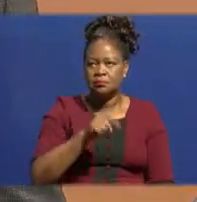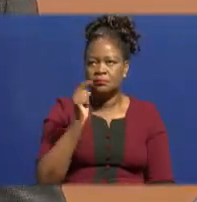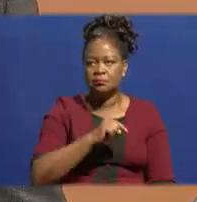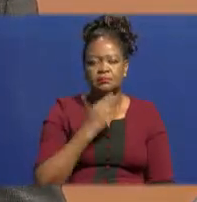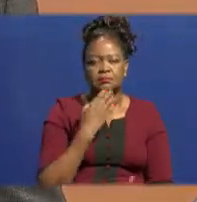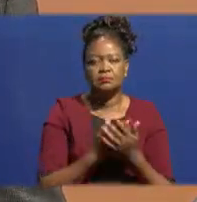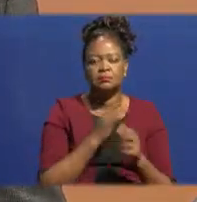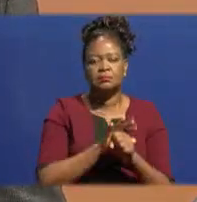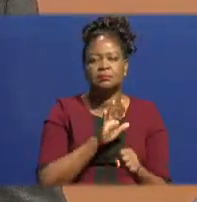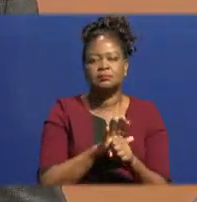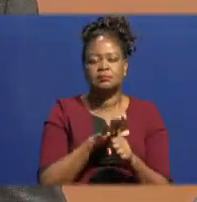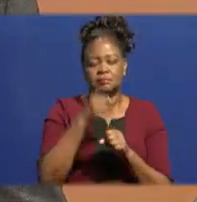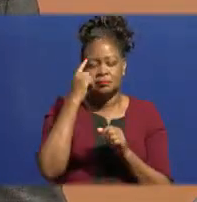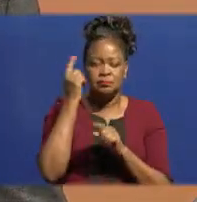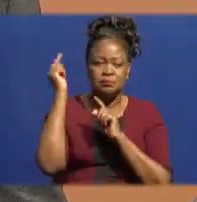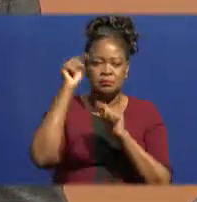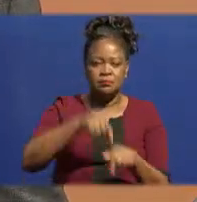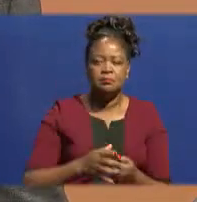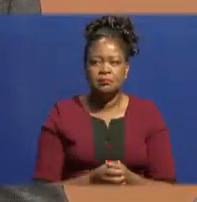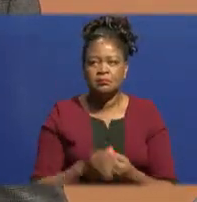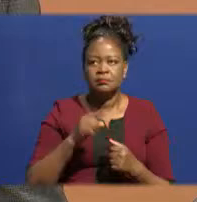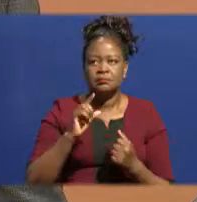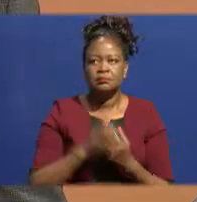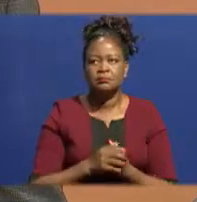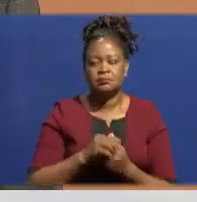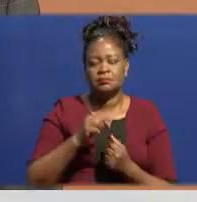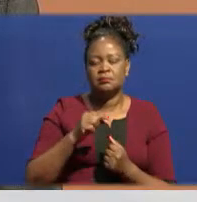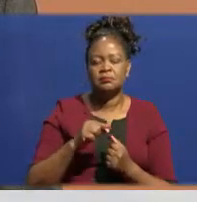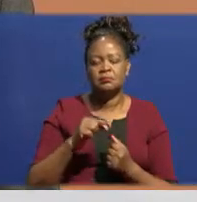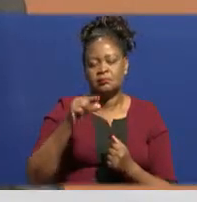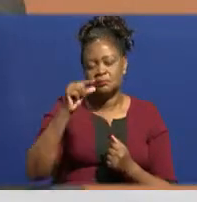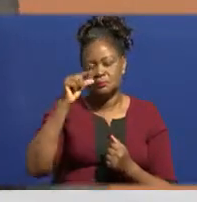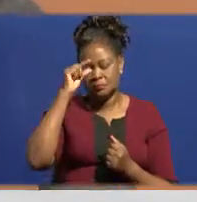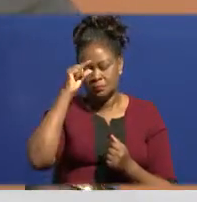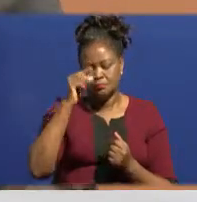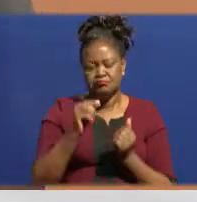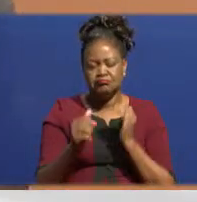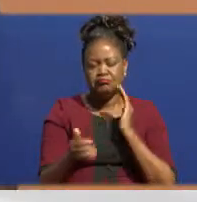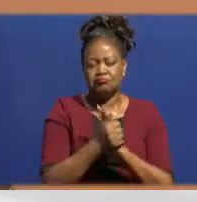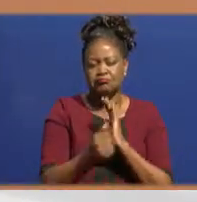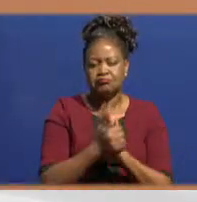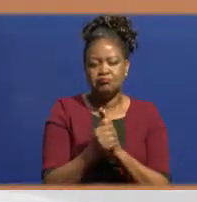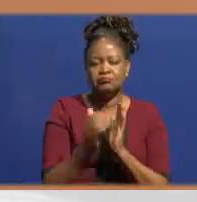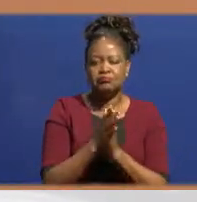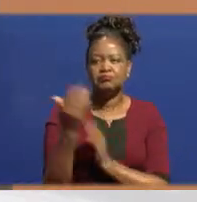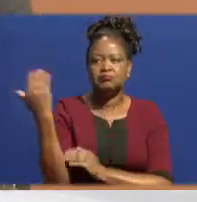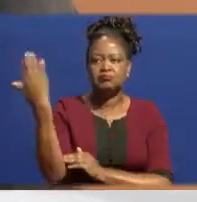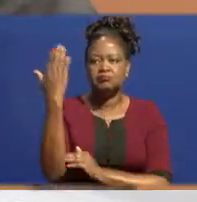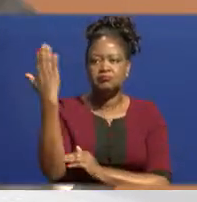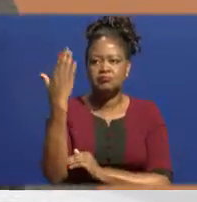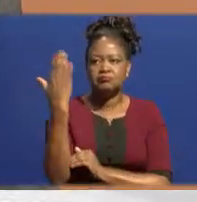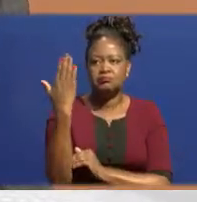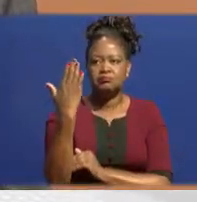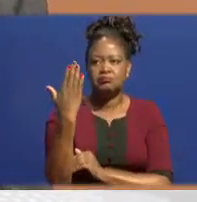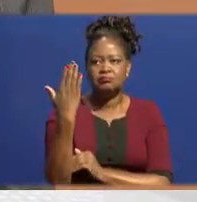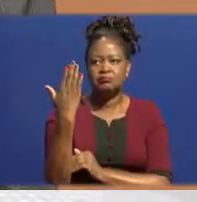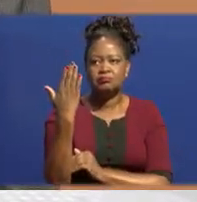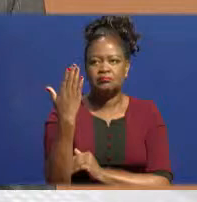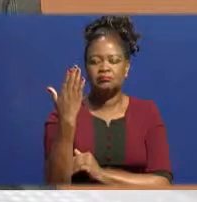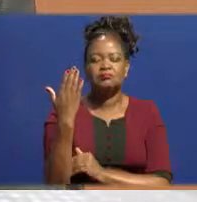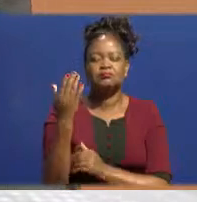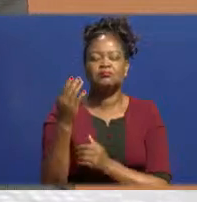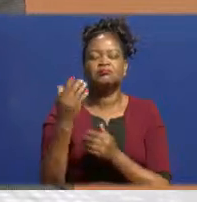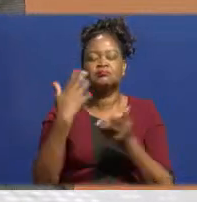Oscar, for coming. He's a governance expert and also a lecturer in one of the universities here in the country. We are also